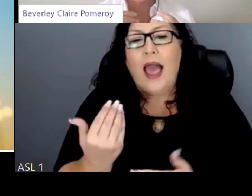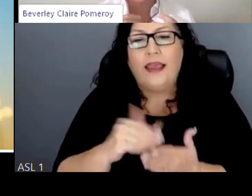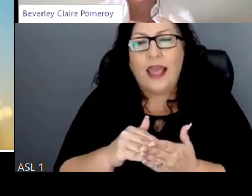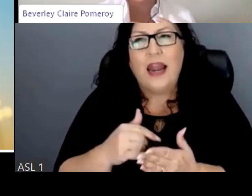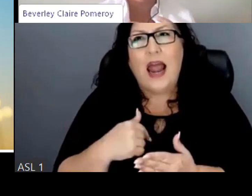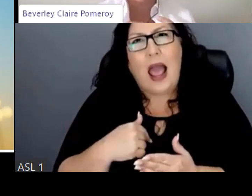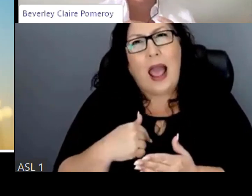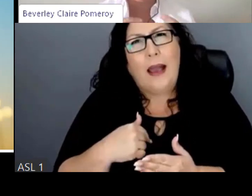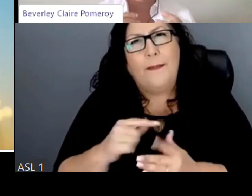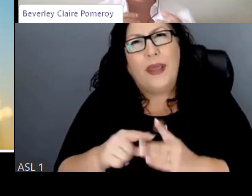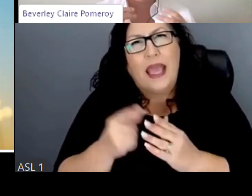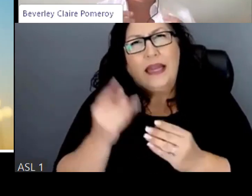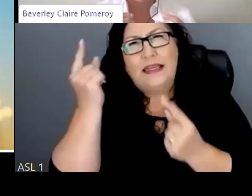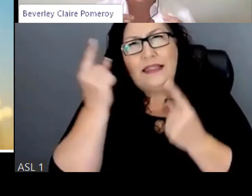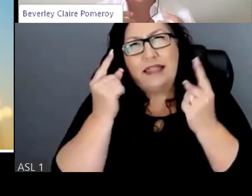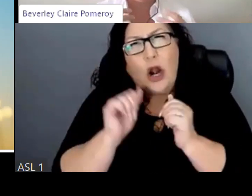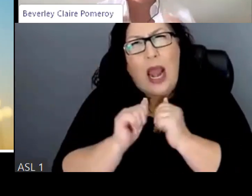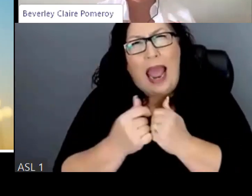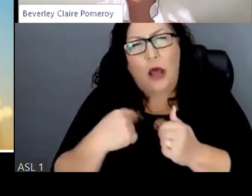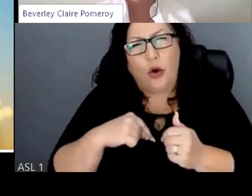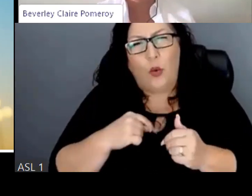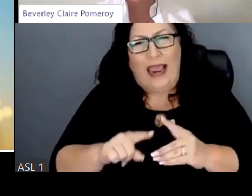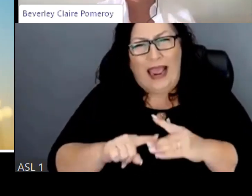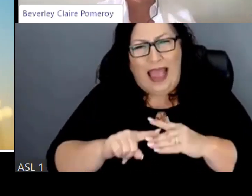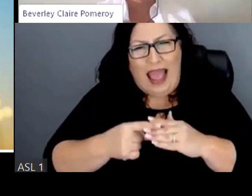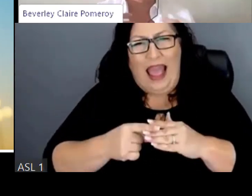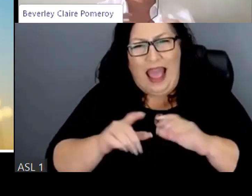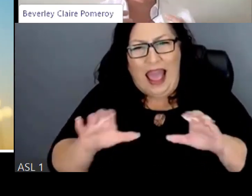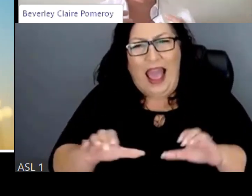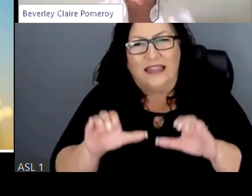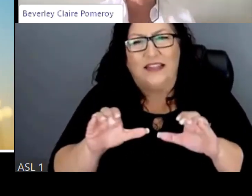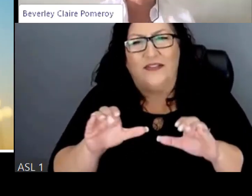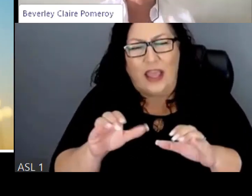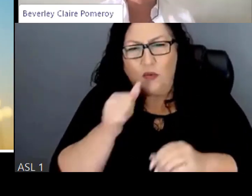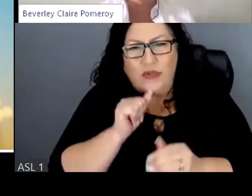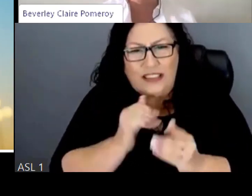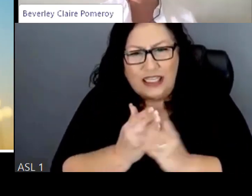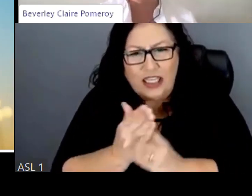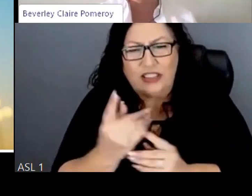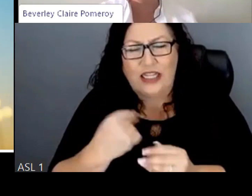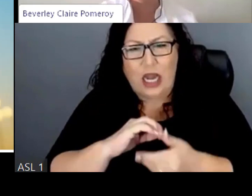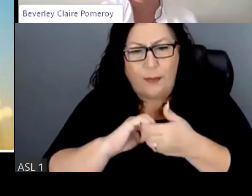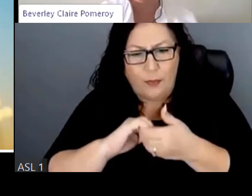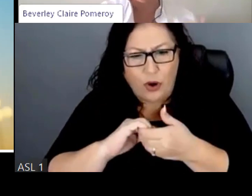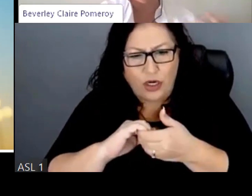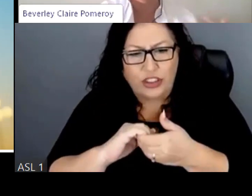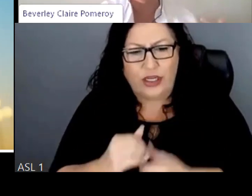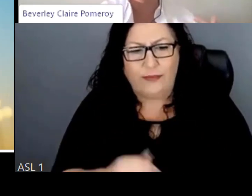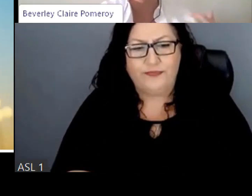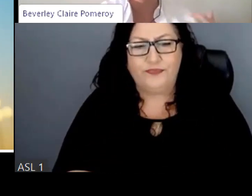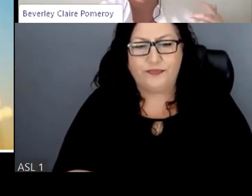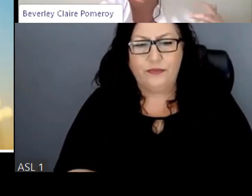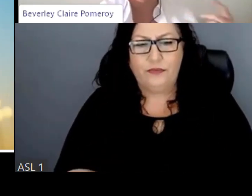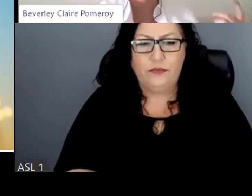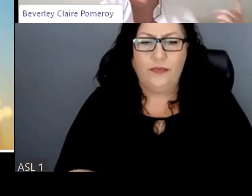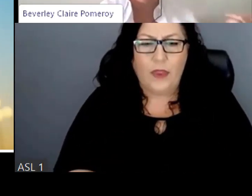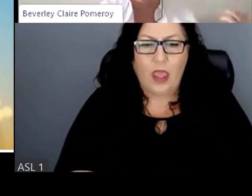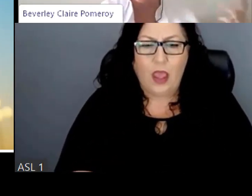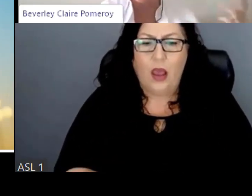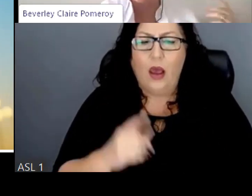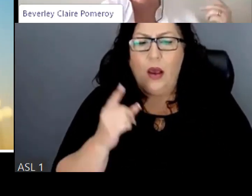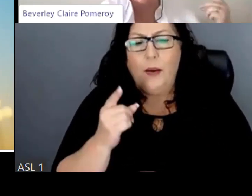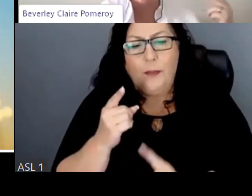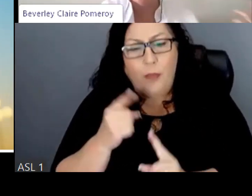to consider how we activate resiliency in our partnerships, be it at point of care,